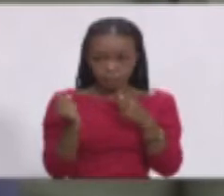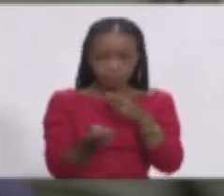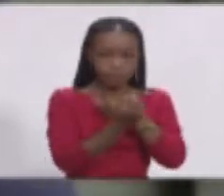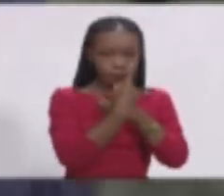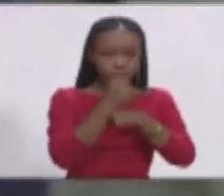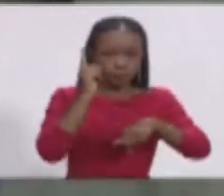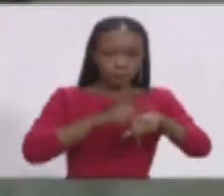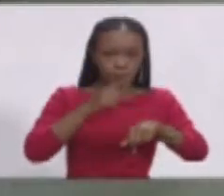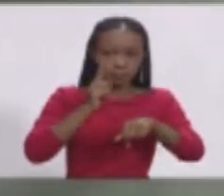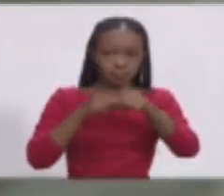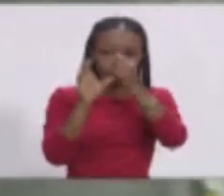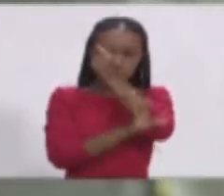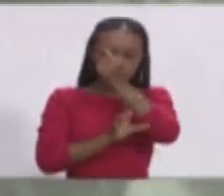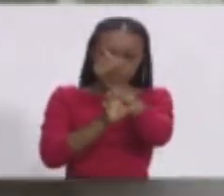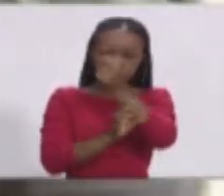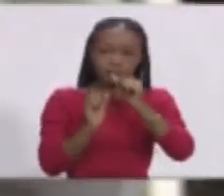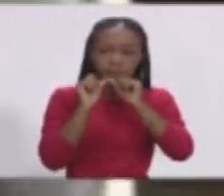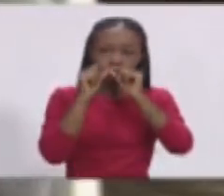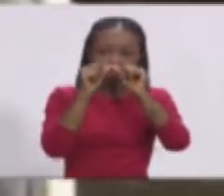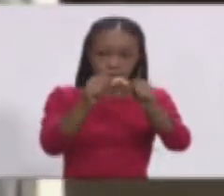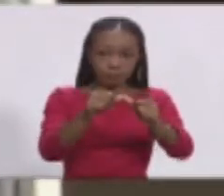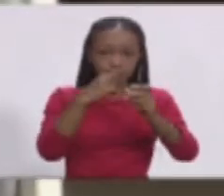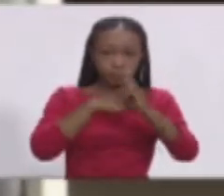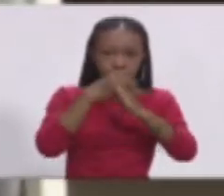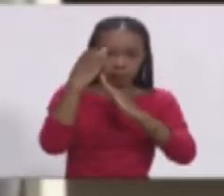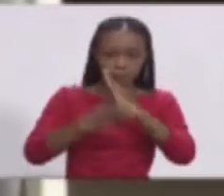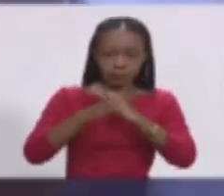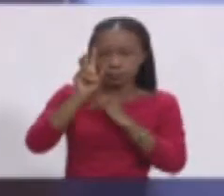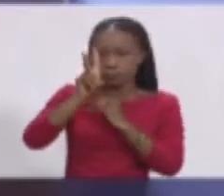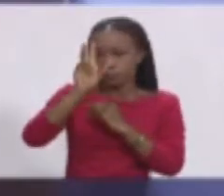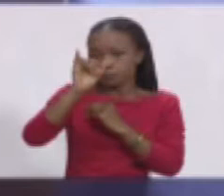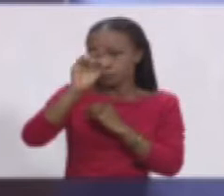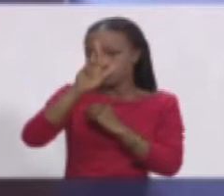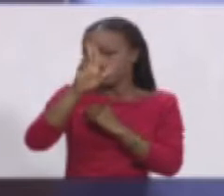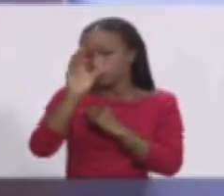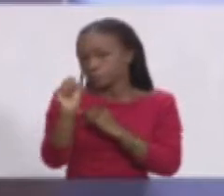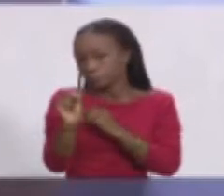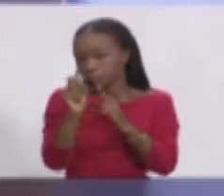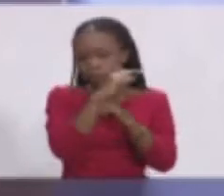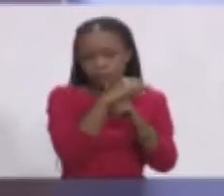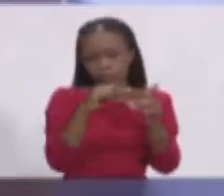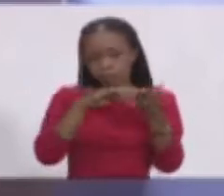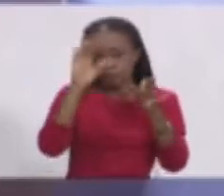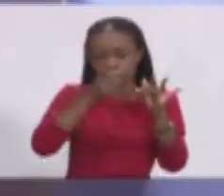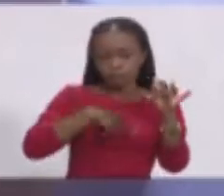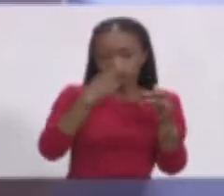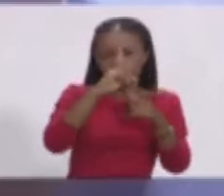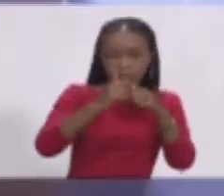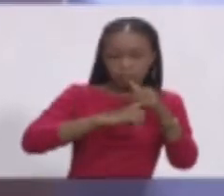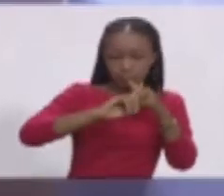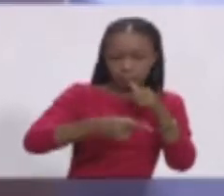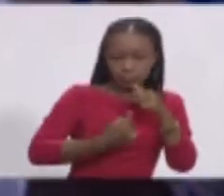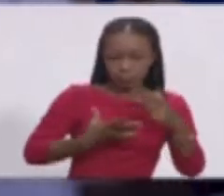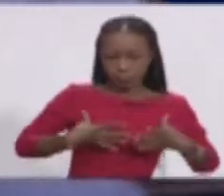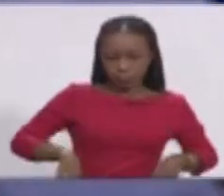even as the country intensified the measures to curb the virus, which has so far killed more than 26,000 people across